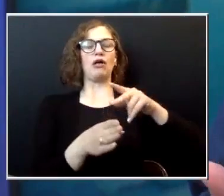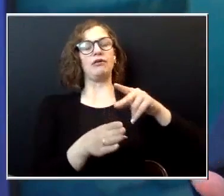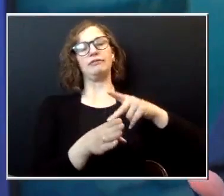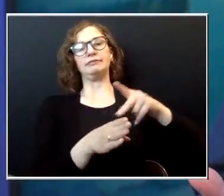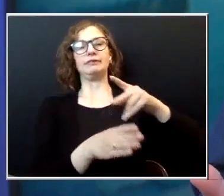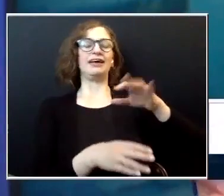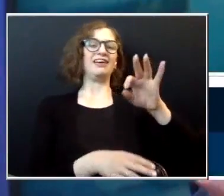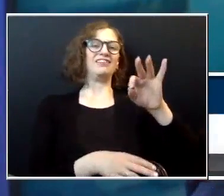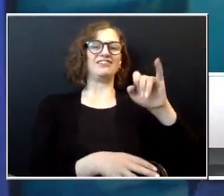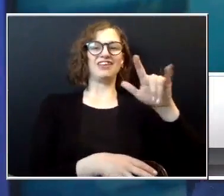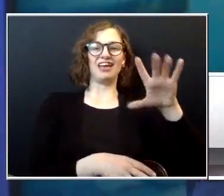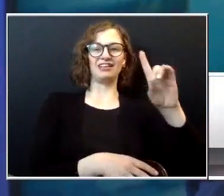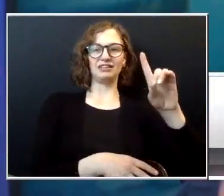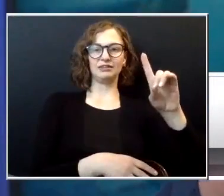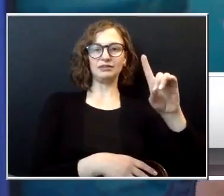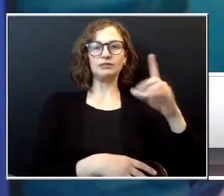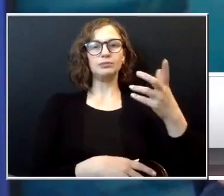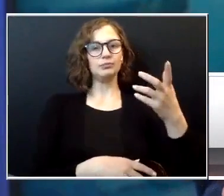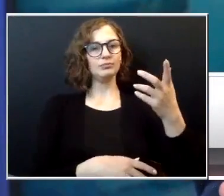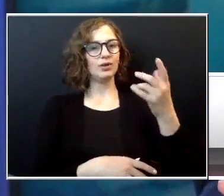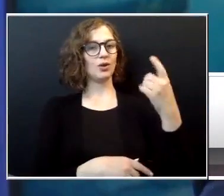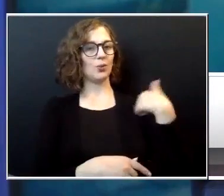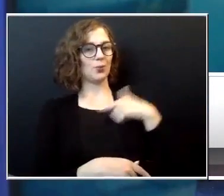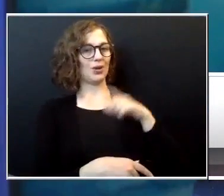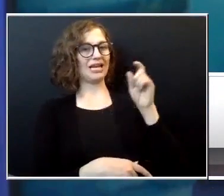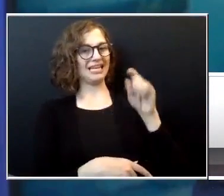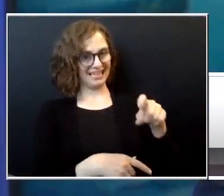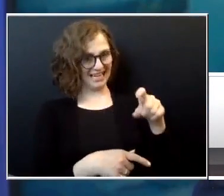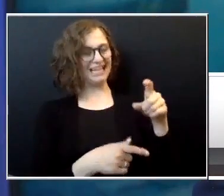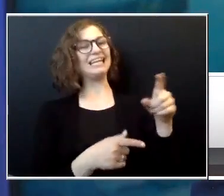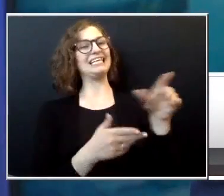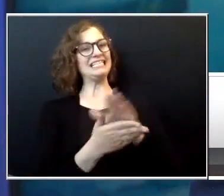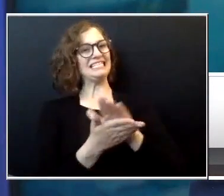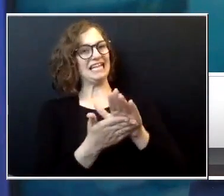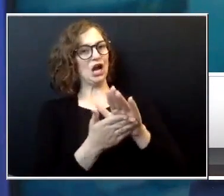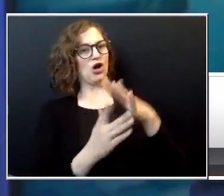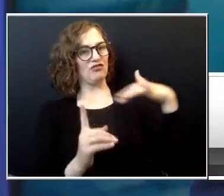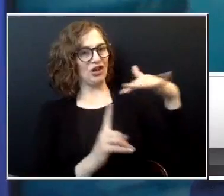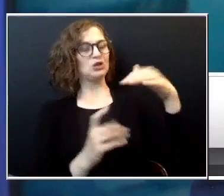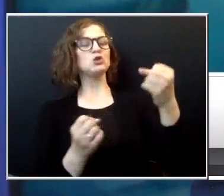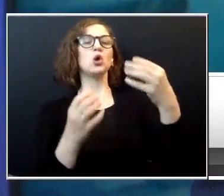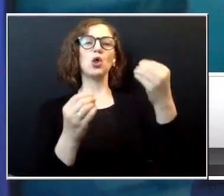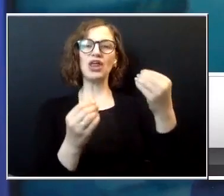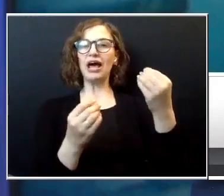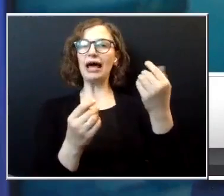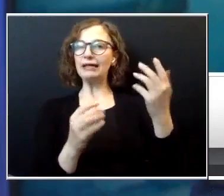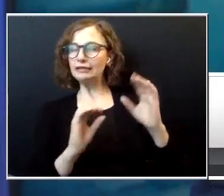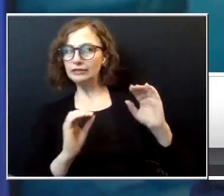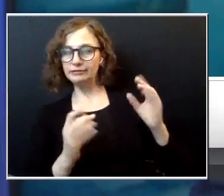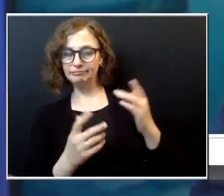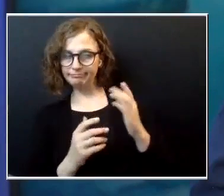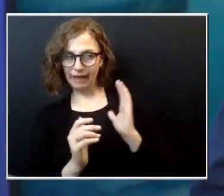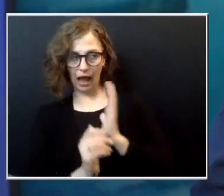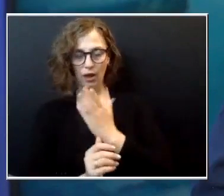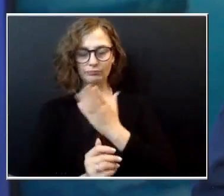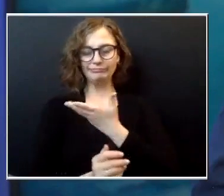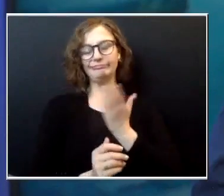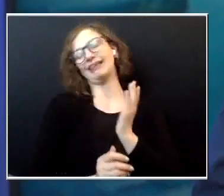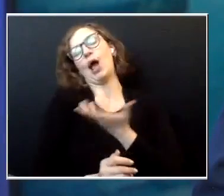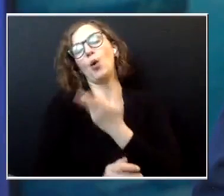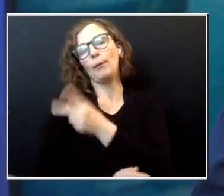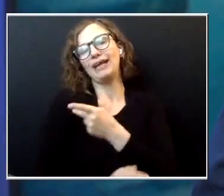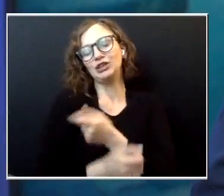for our patients, right? So we always want to prevent surgical site infections. And so, you know, it's crucial. I mean, if there's